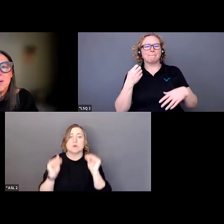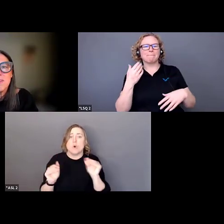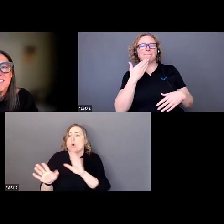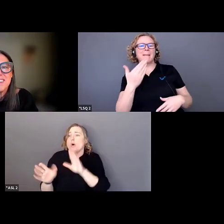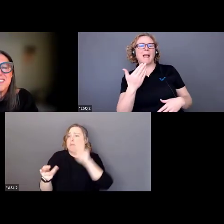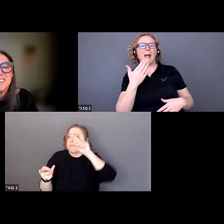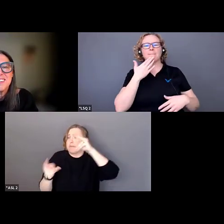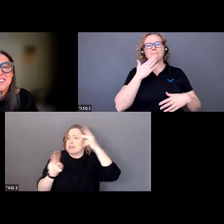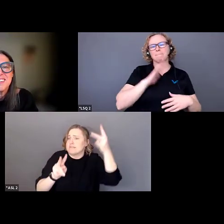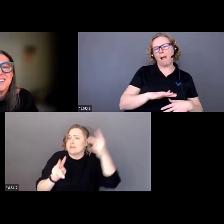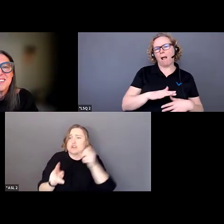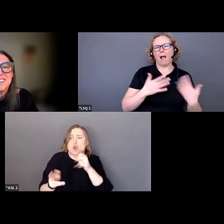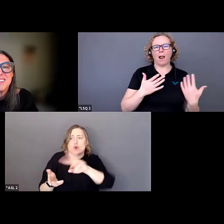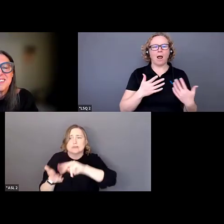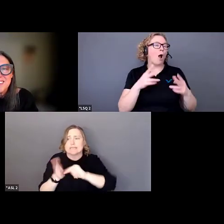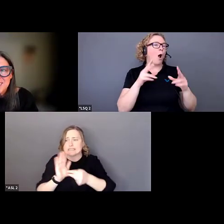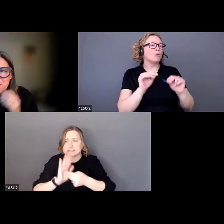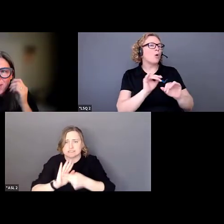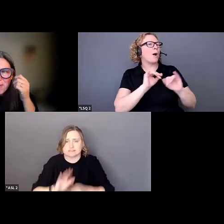cause harm.